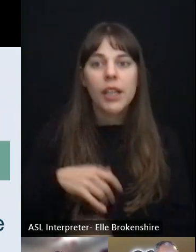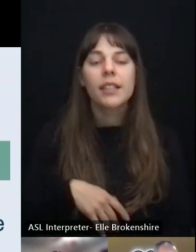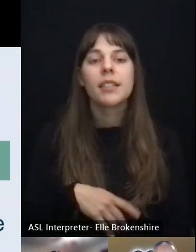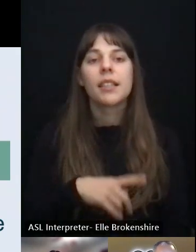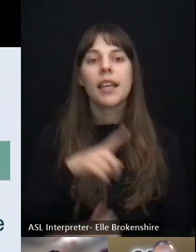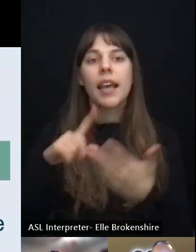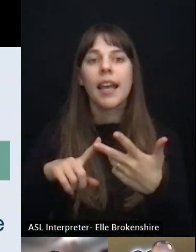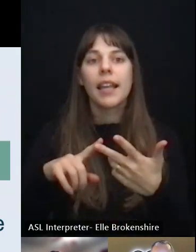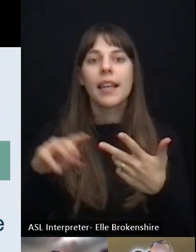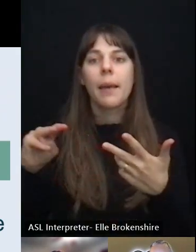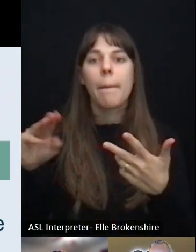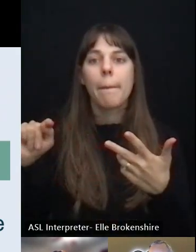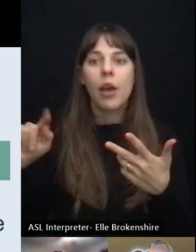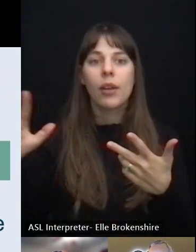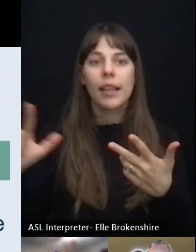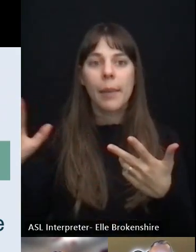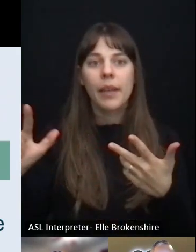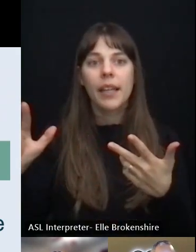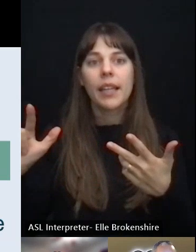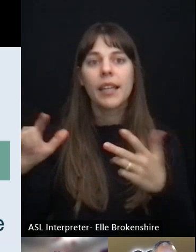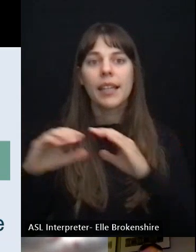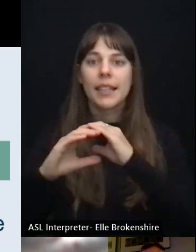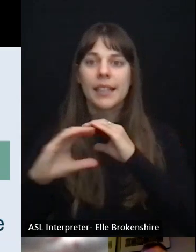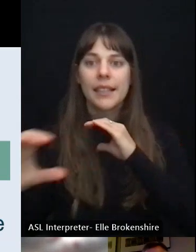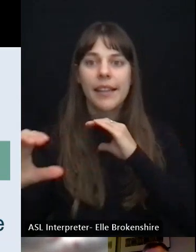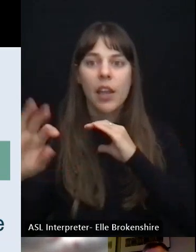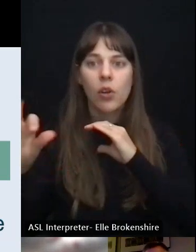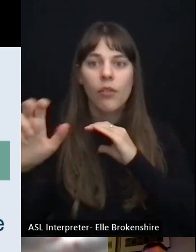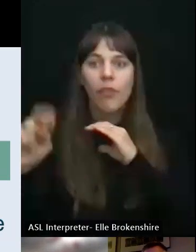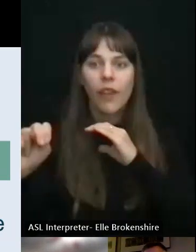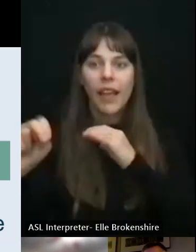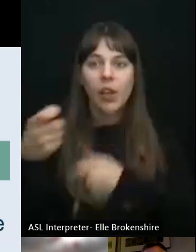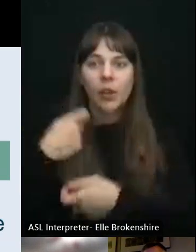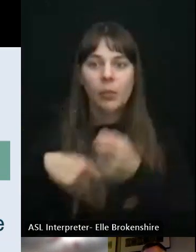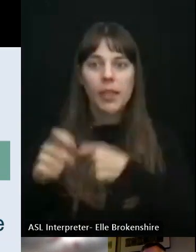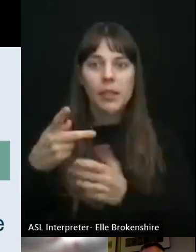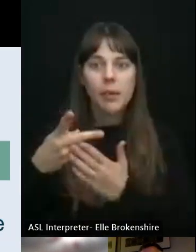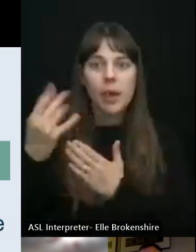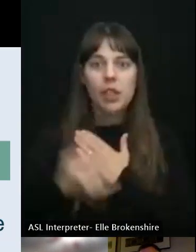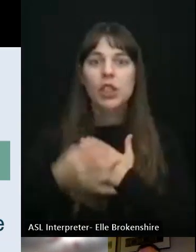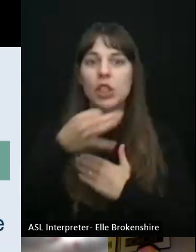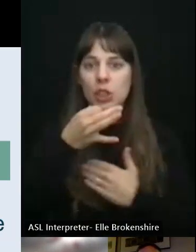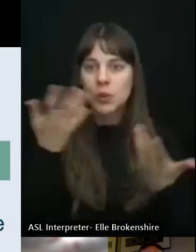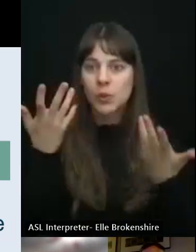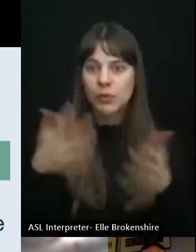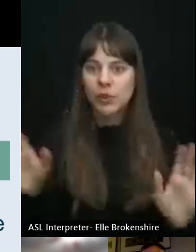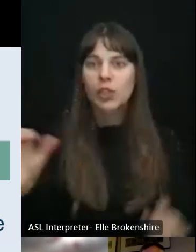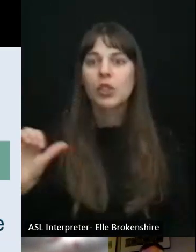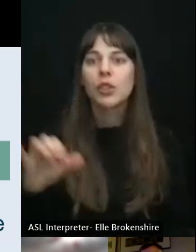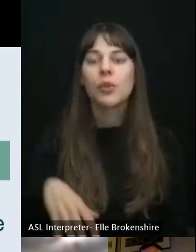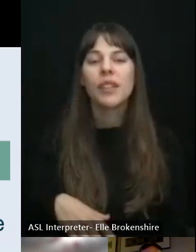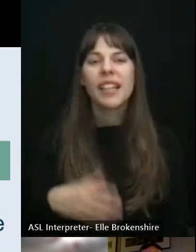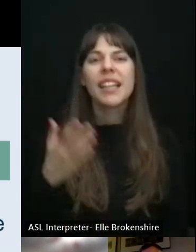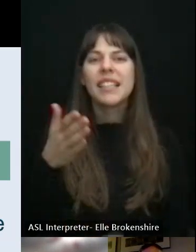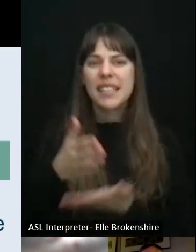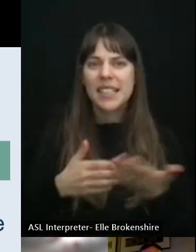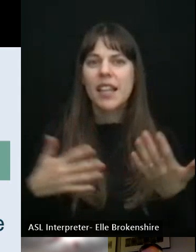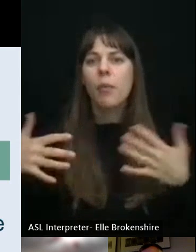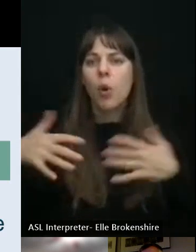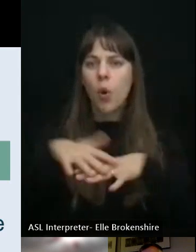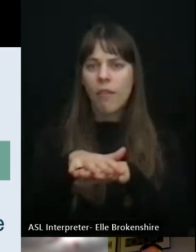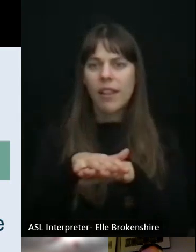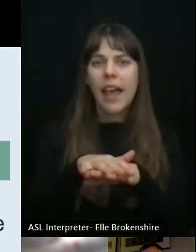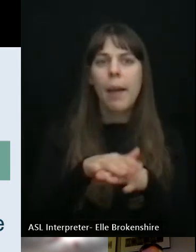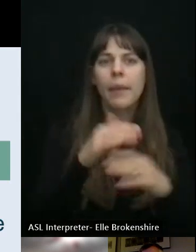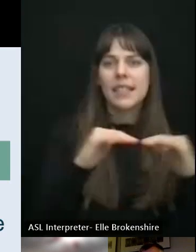tunnel fan replacement project is just about complete as well too. There is a little overlap you'll see here between the stage 1 and stage 2.